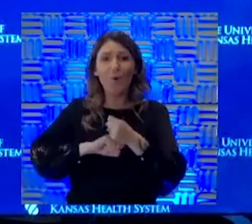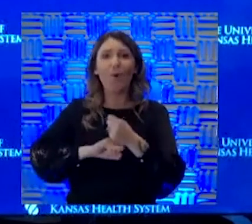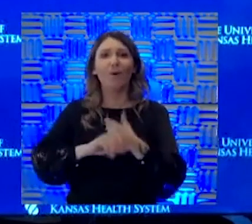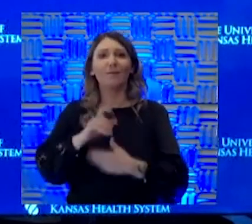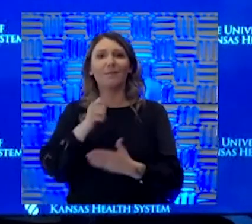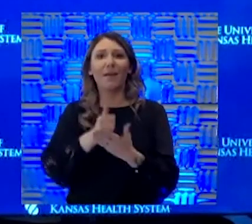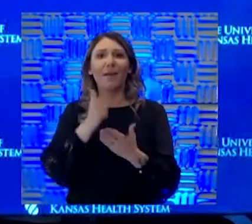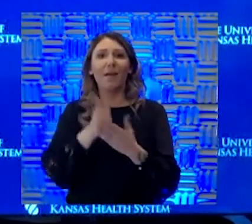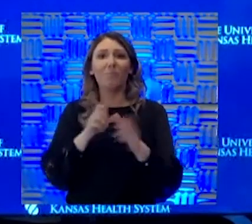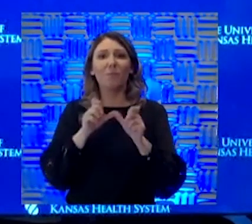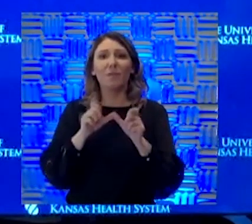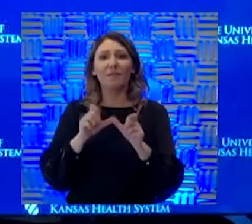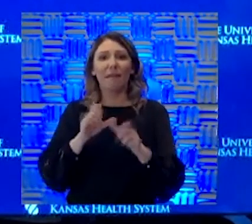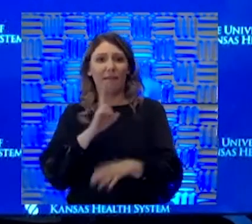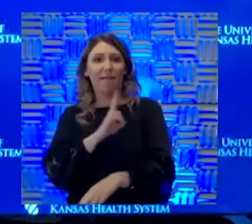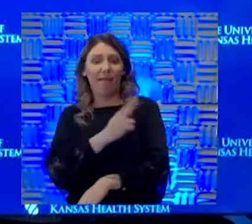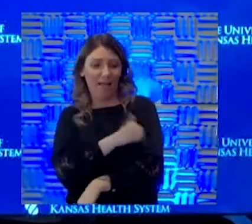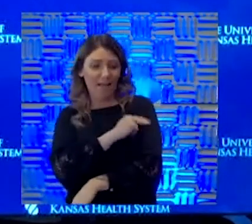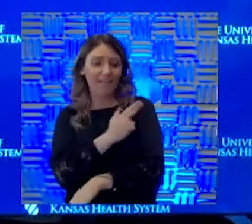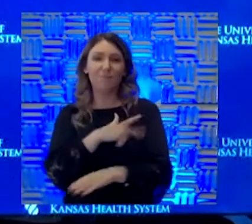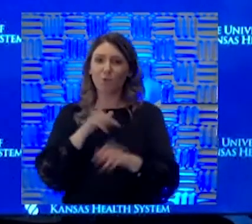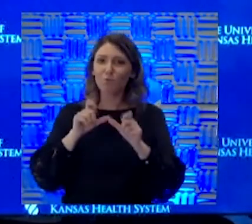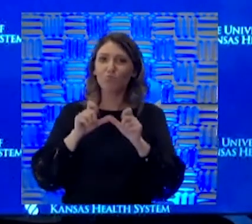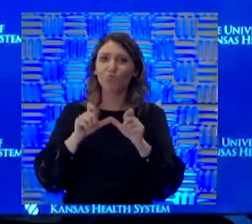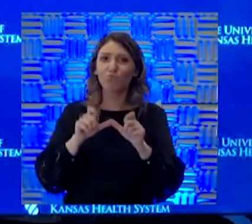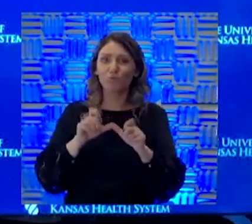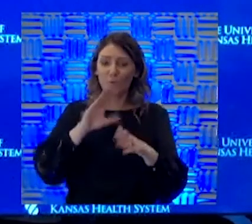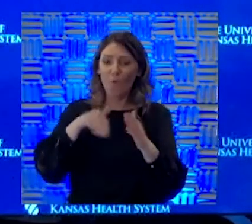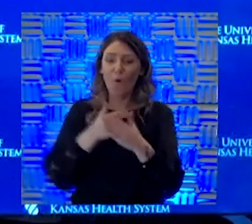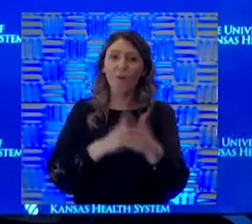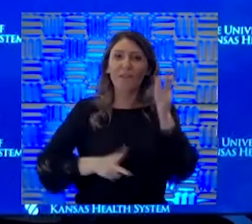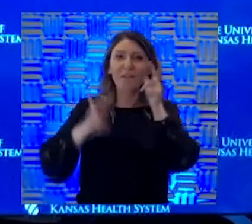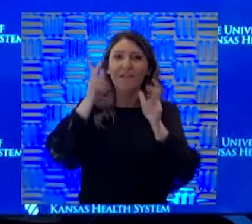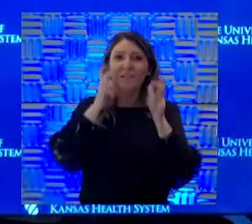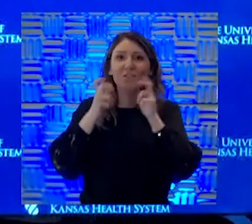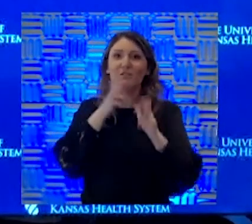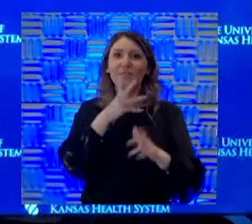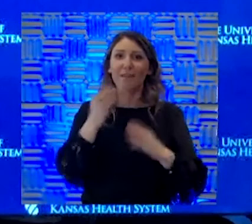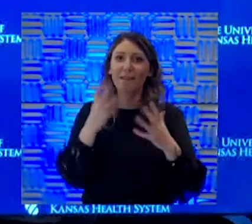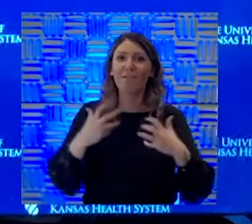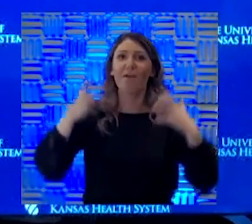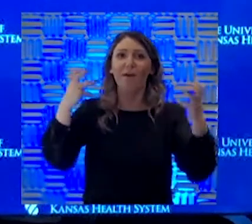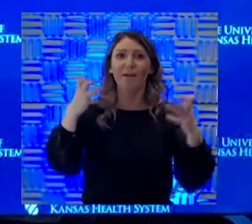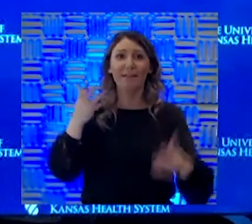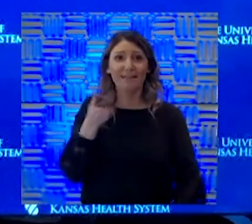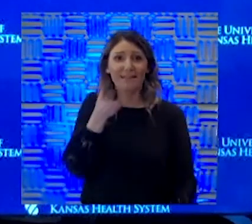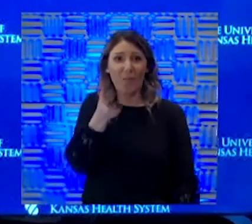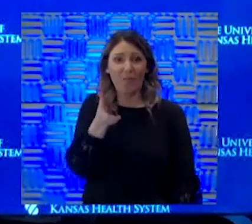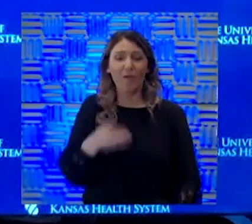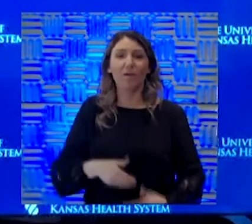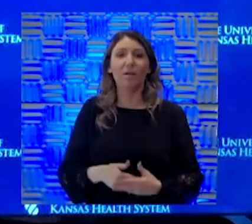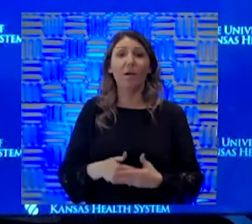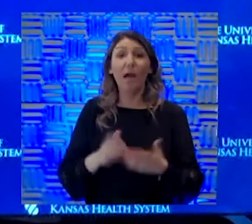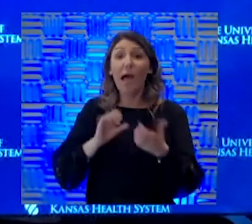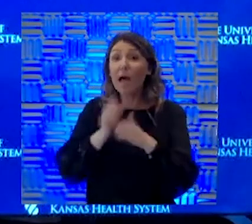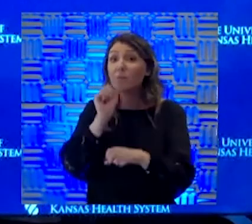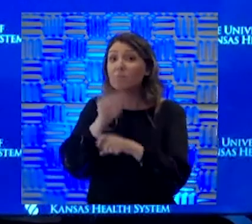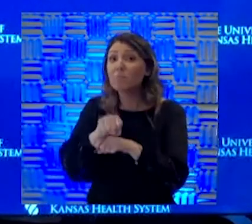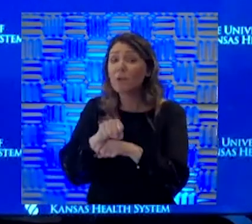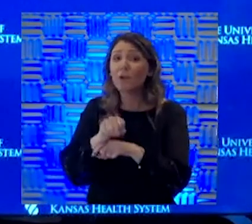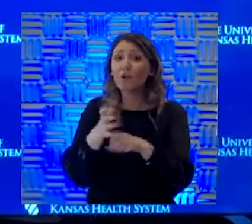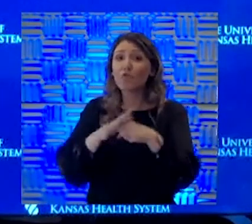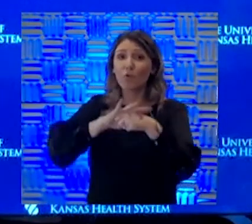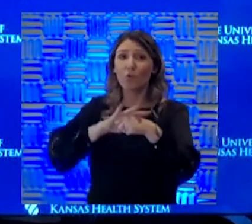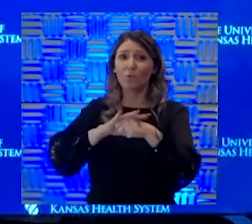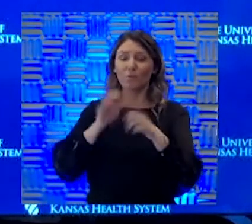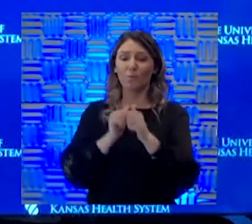keep our doors open. So to all of our listeners and audience out there, remember, the best way to beat Corona is with your